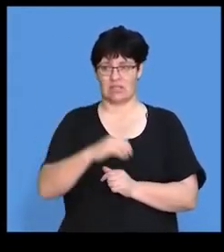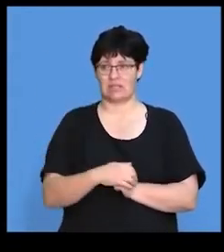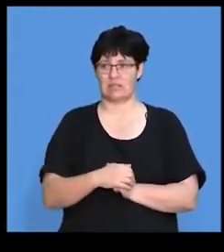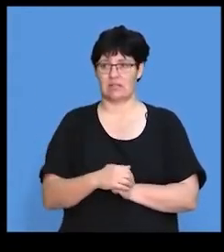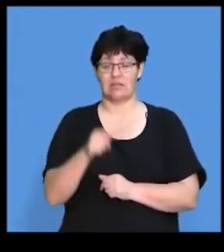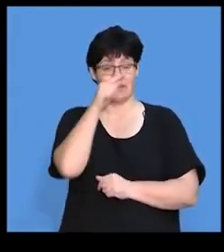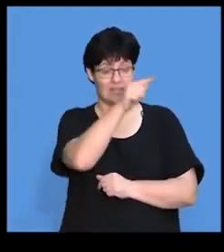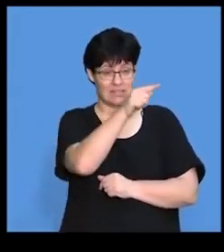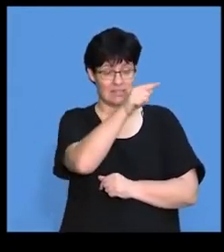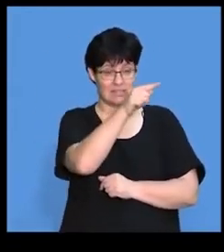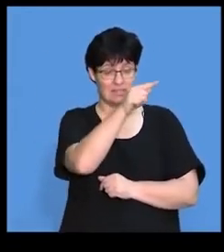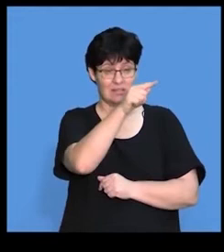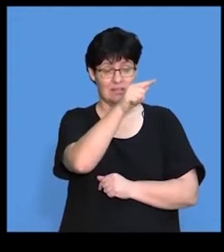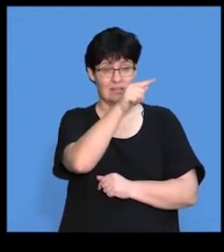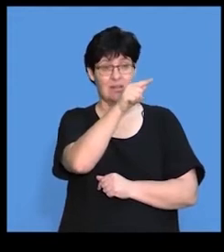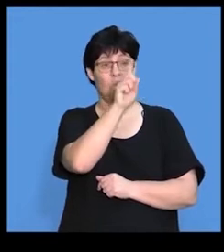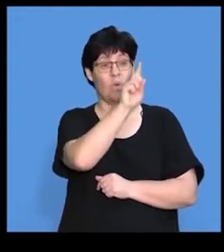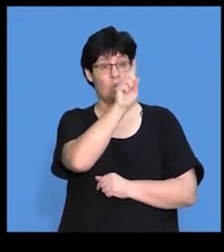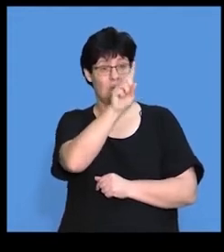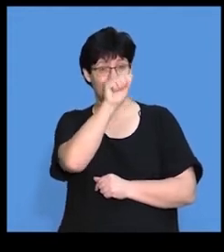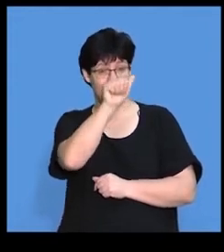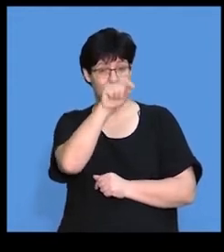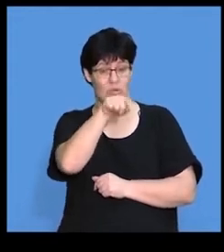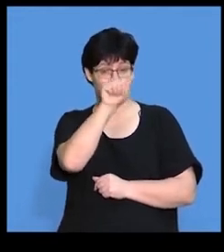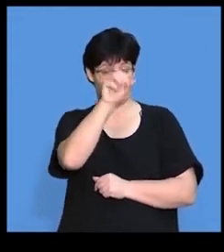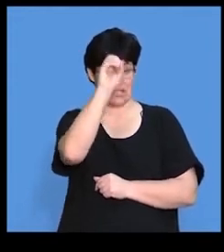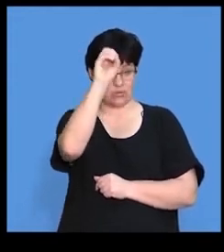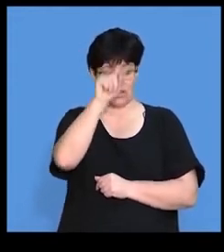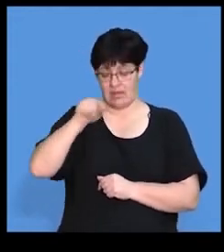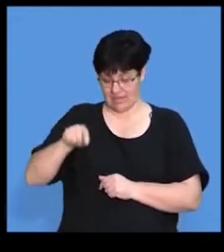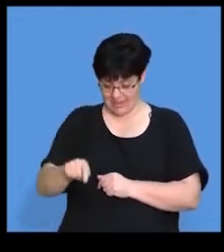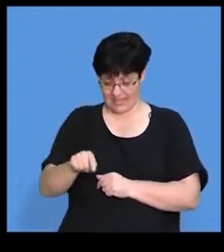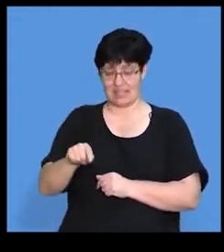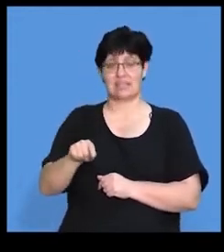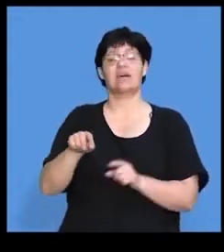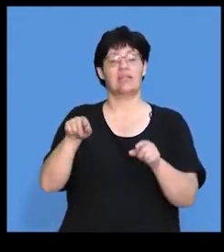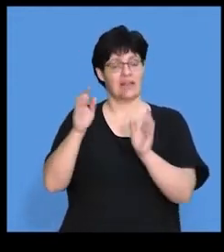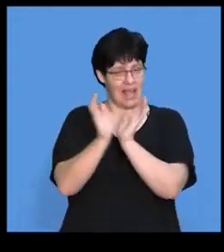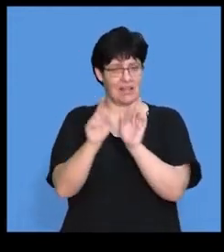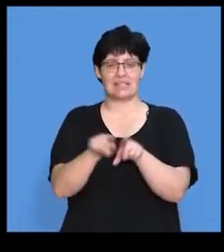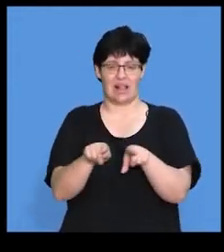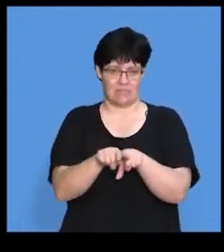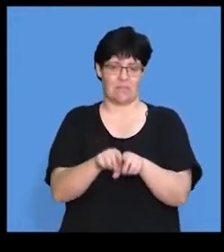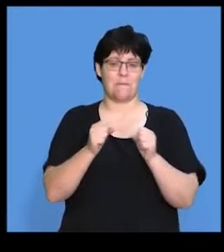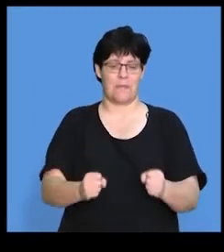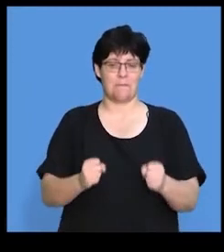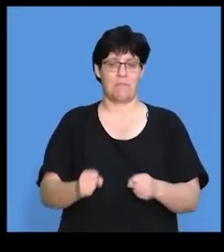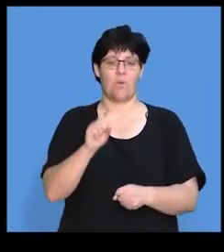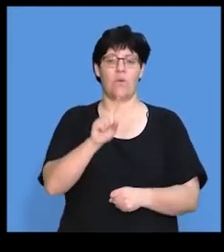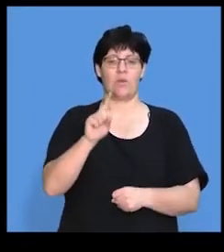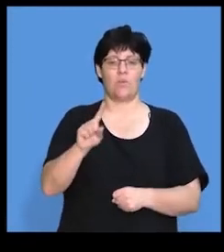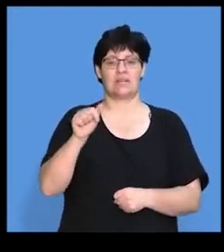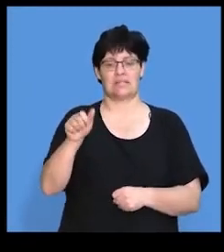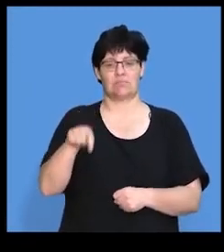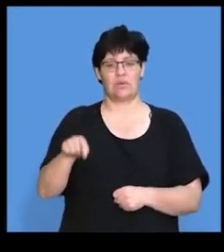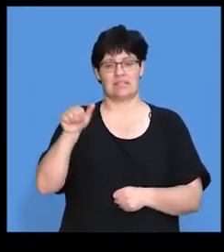116.6 degrees. And if this angle theta is equal to 116.6 degrees, then this angle over here must also